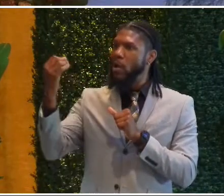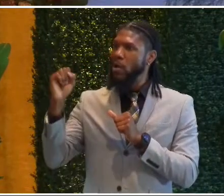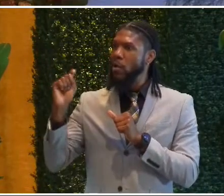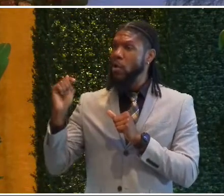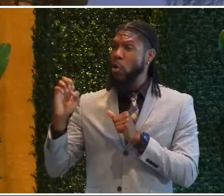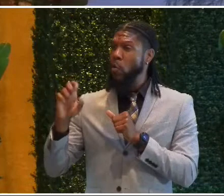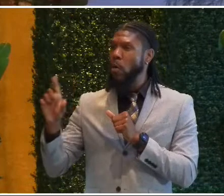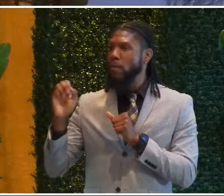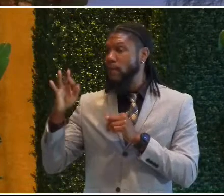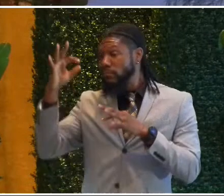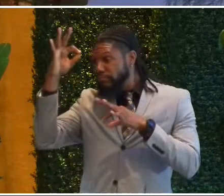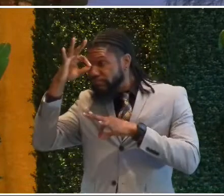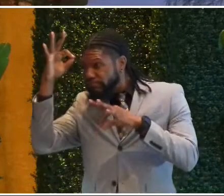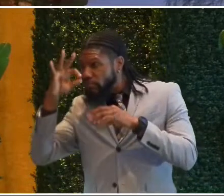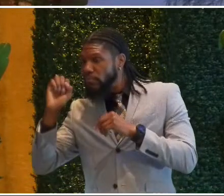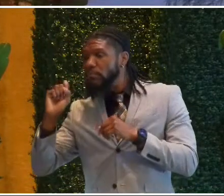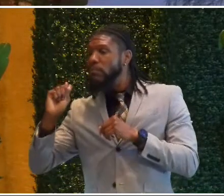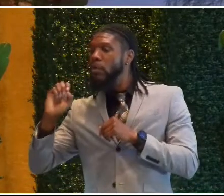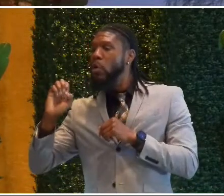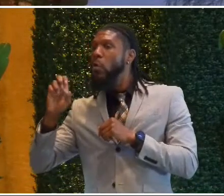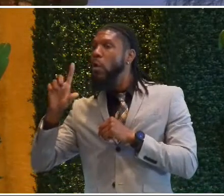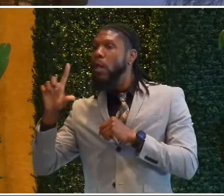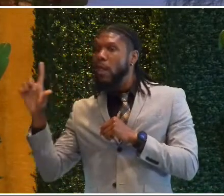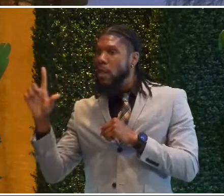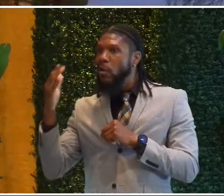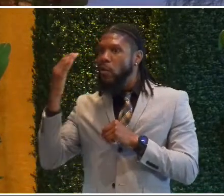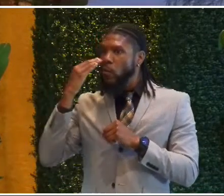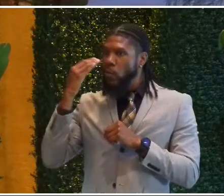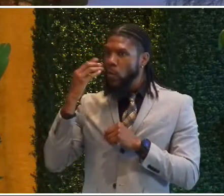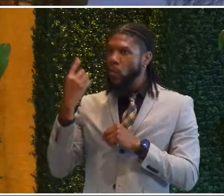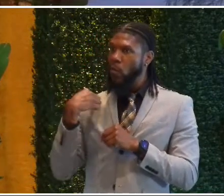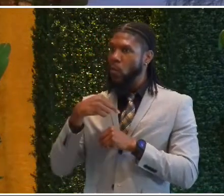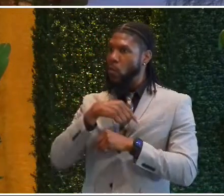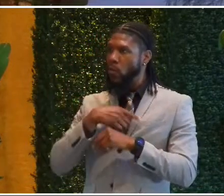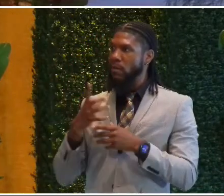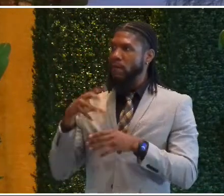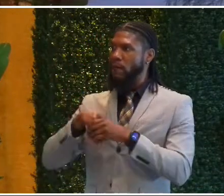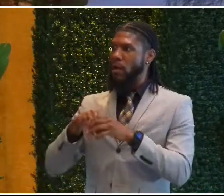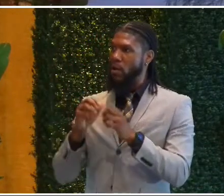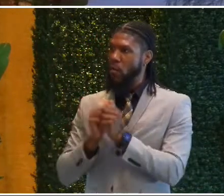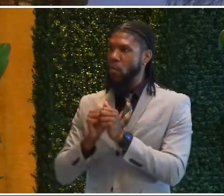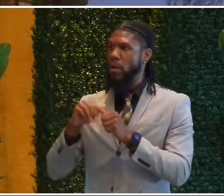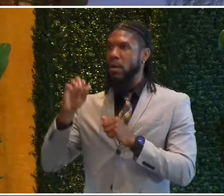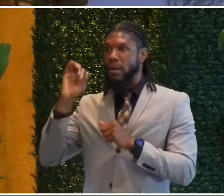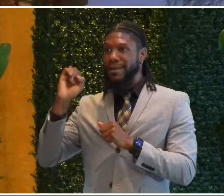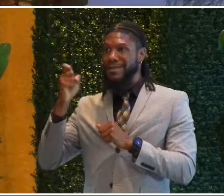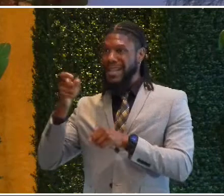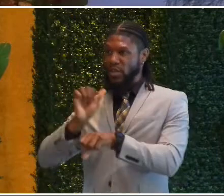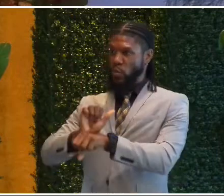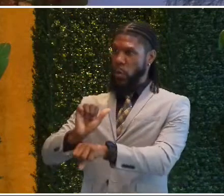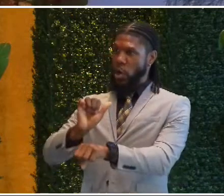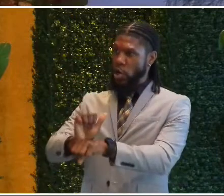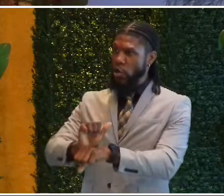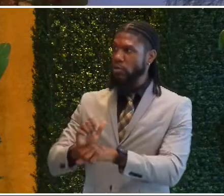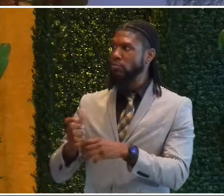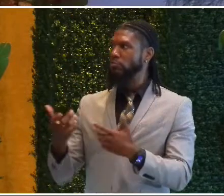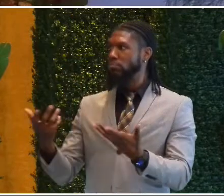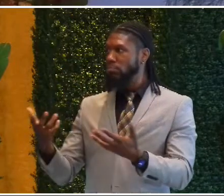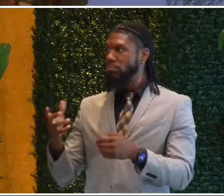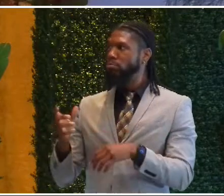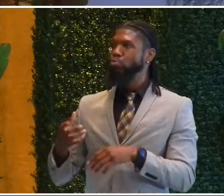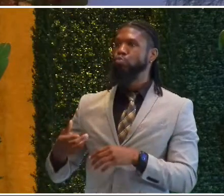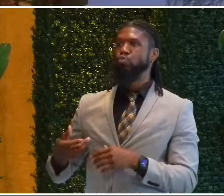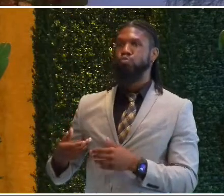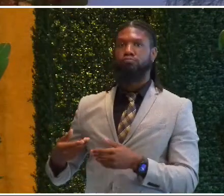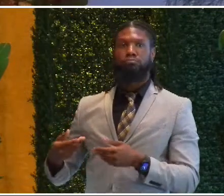where our family, engages in sex work, right? And sex work is what? Work, okay,